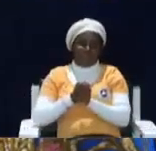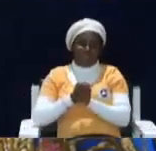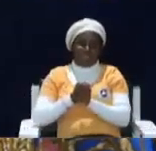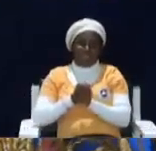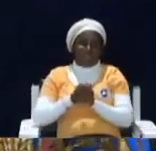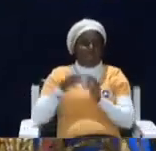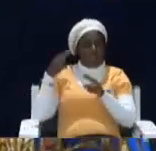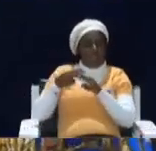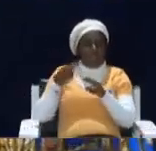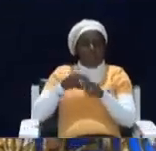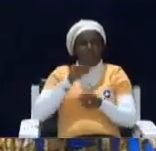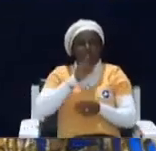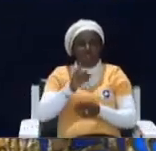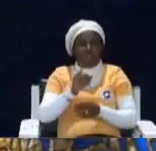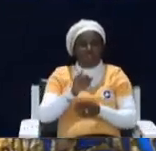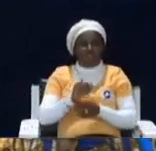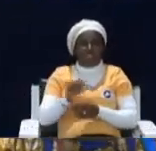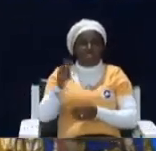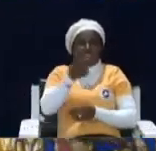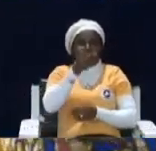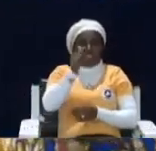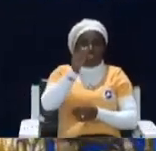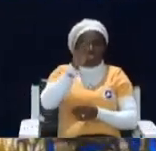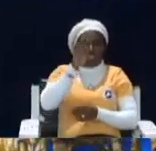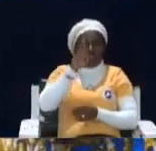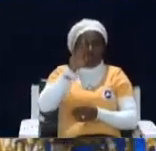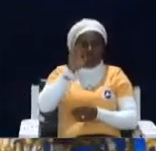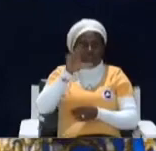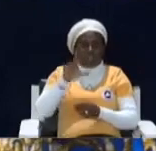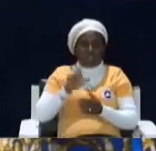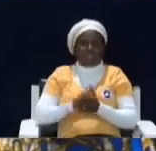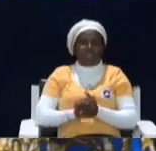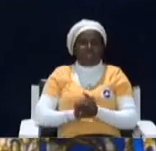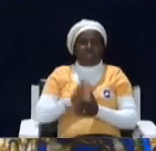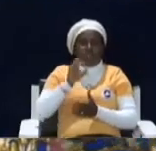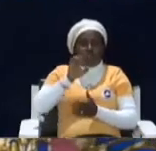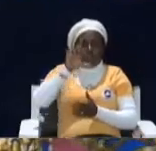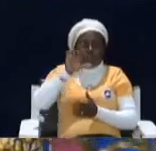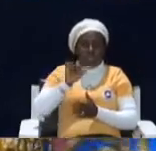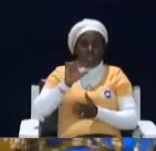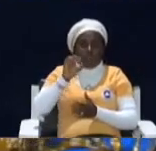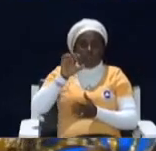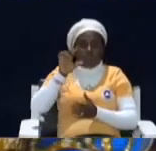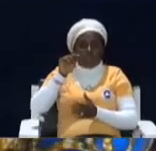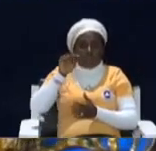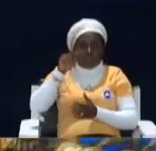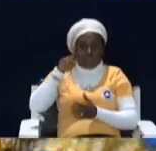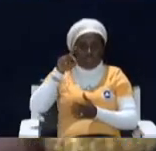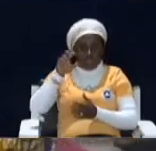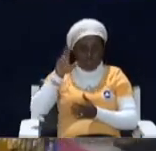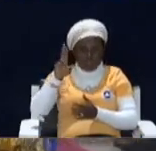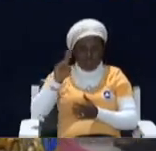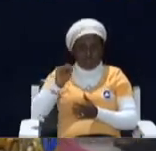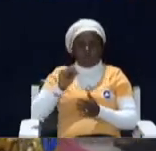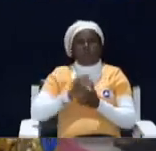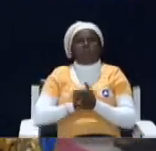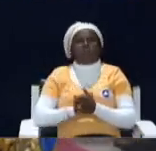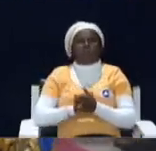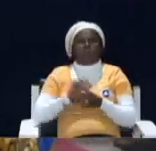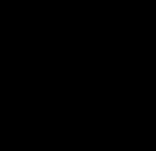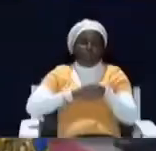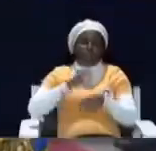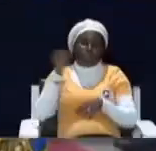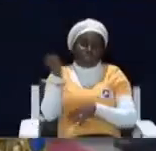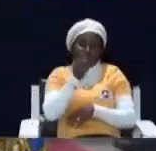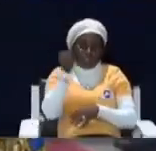My name is Gabriel Ola Onipekun Orewale. On